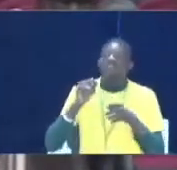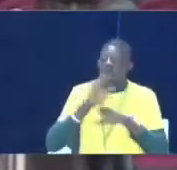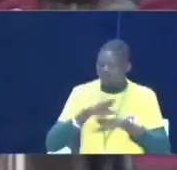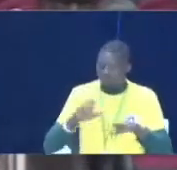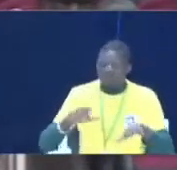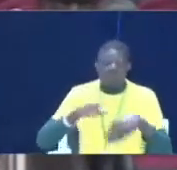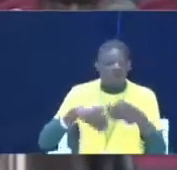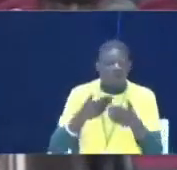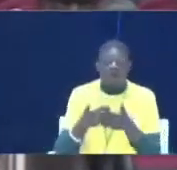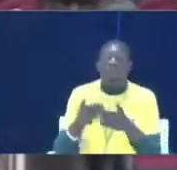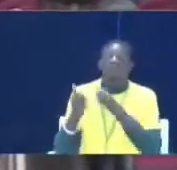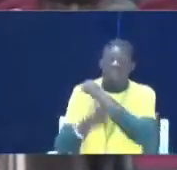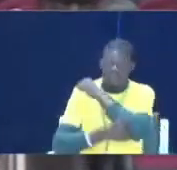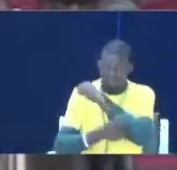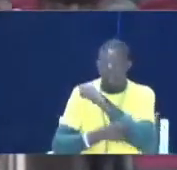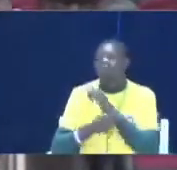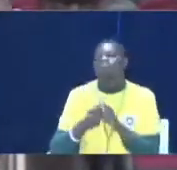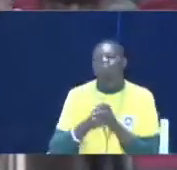Abraham.